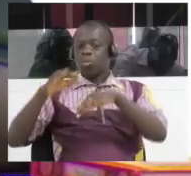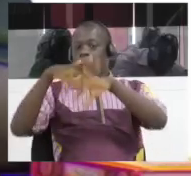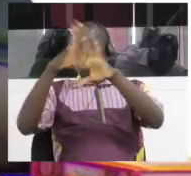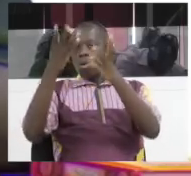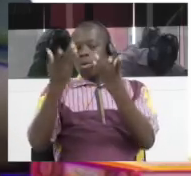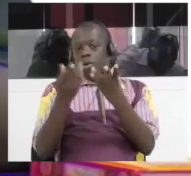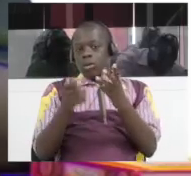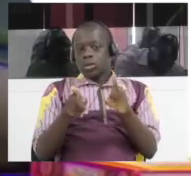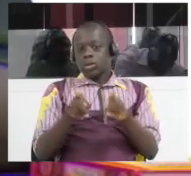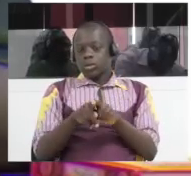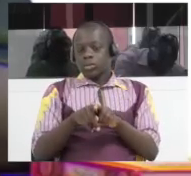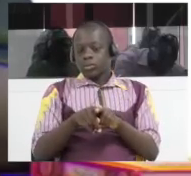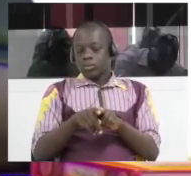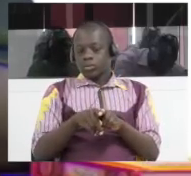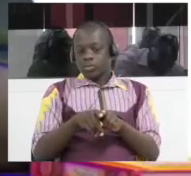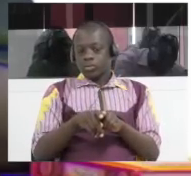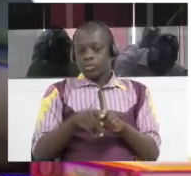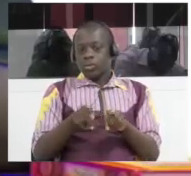of